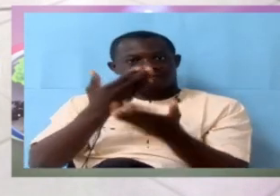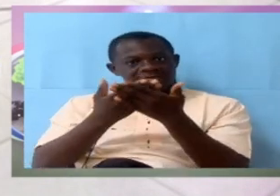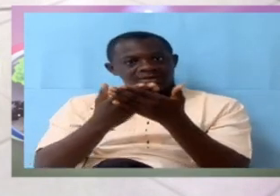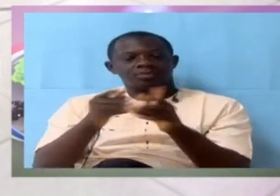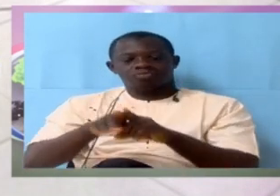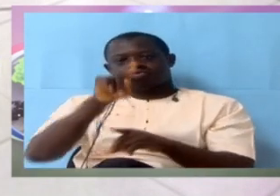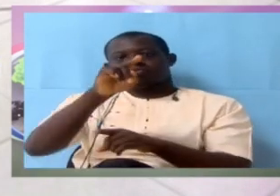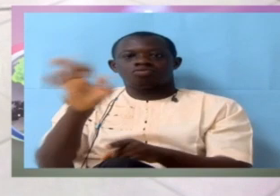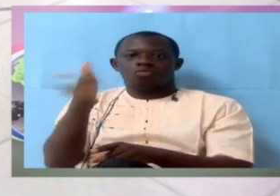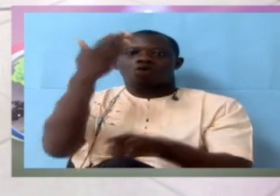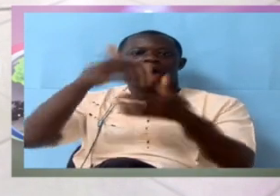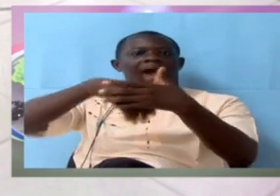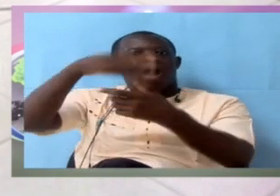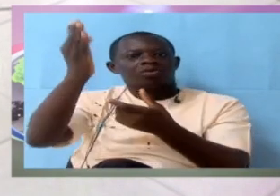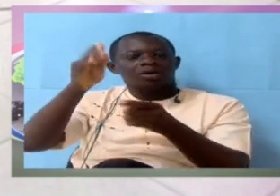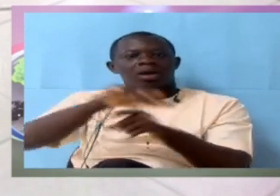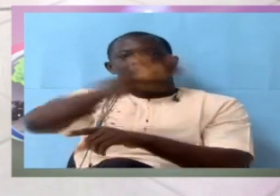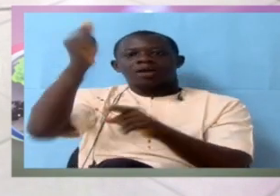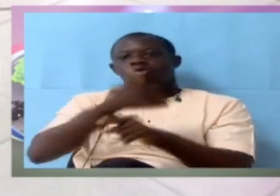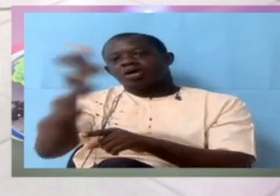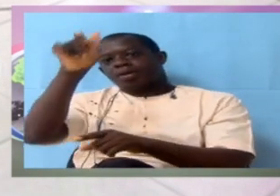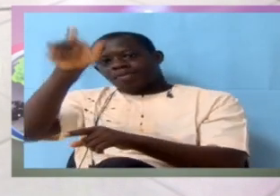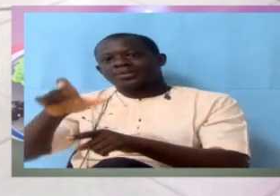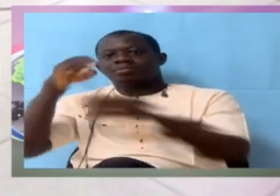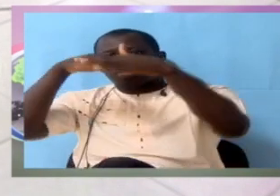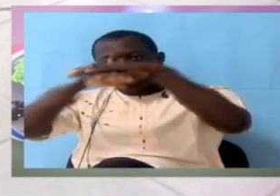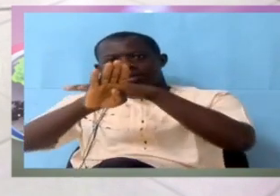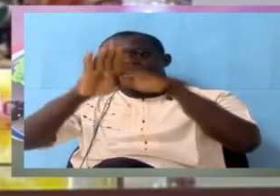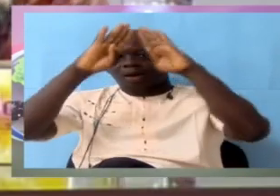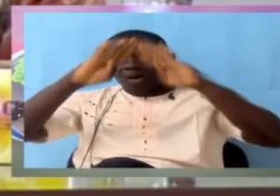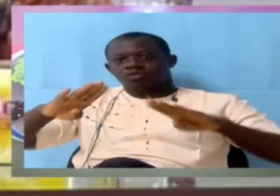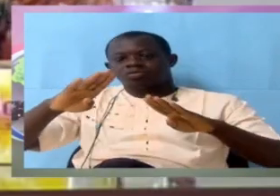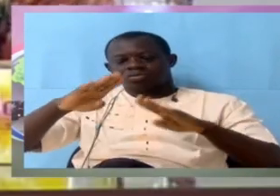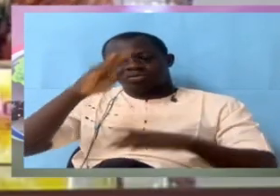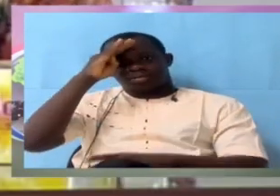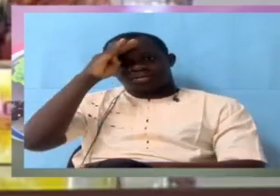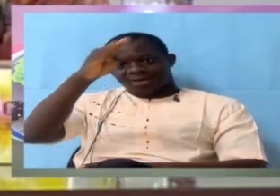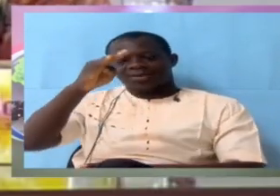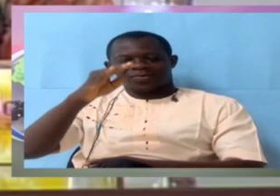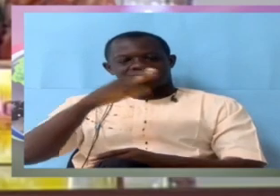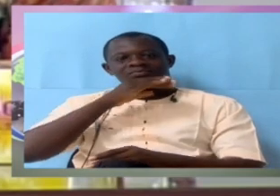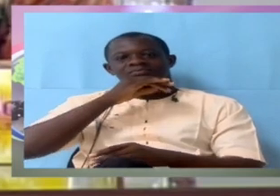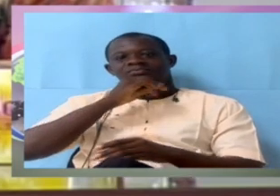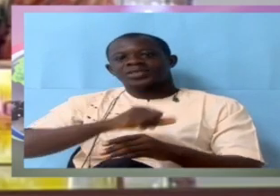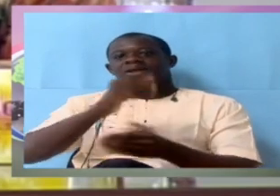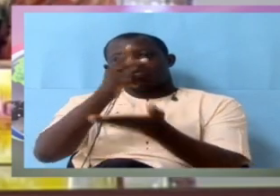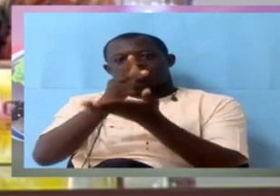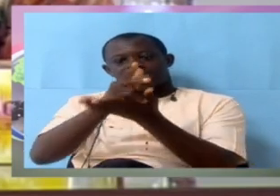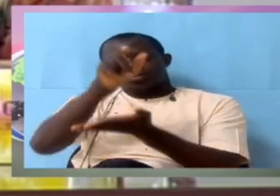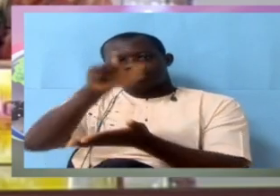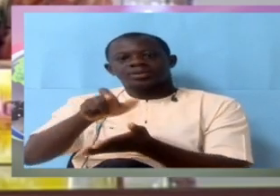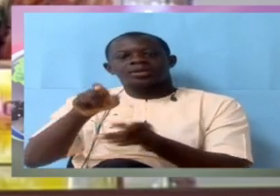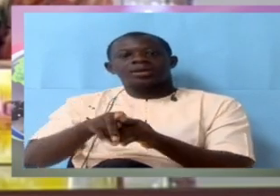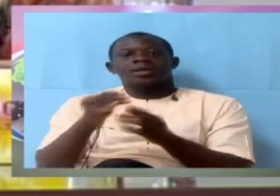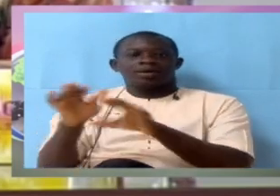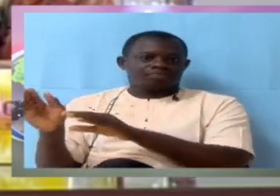you will go out, then the other one will come in. Thank you, Mr. Witness. Apart from this medication